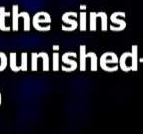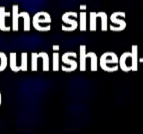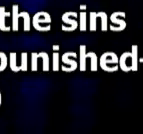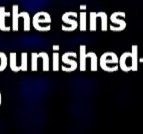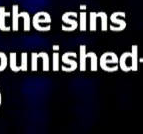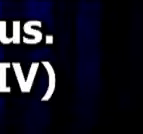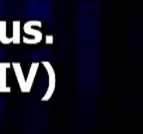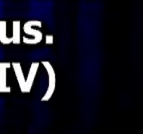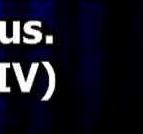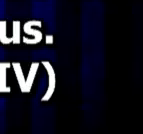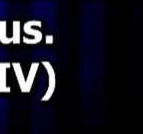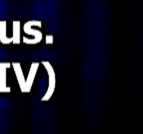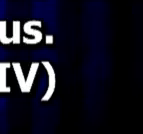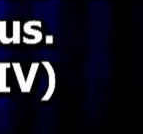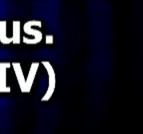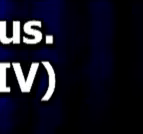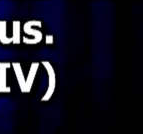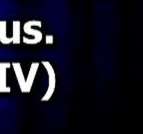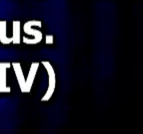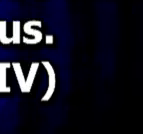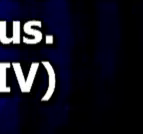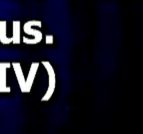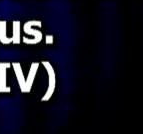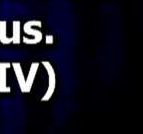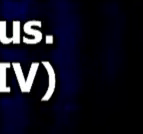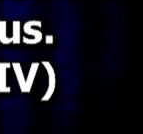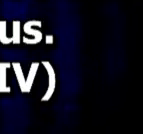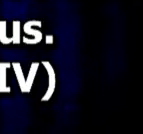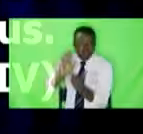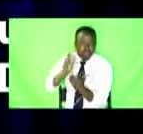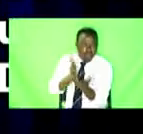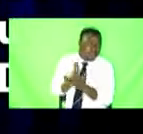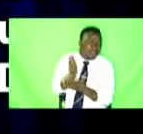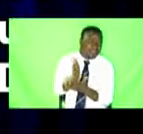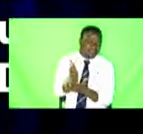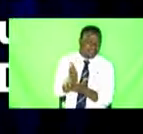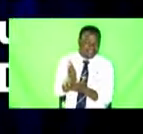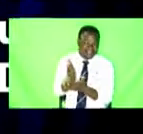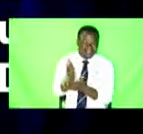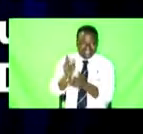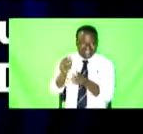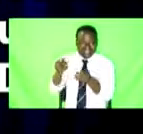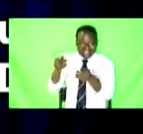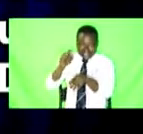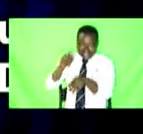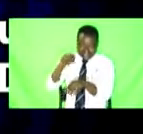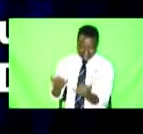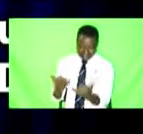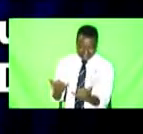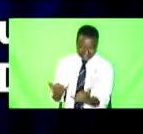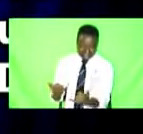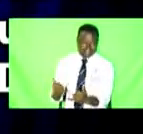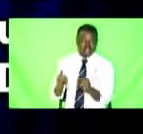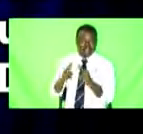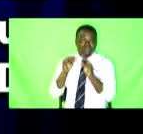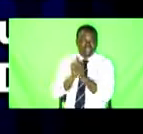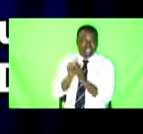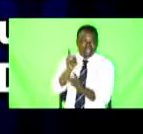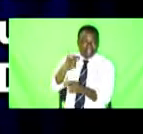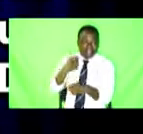26 says that he did this to demonstrate his righteousness at the present time,